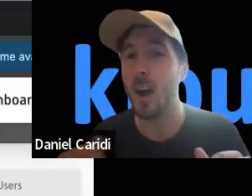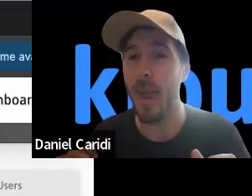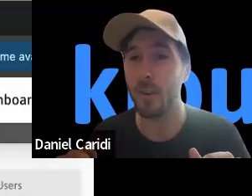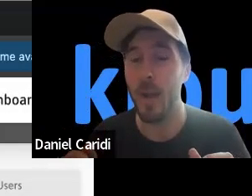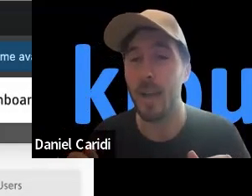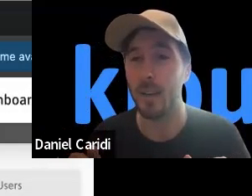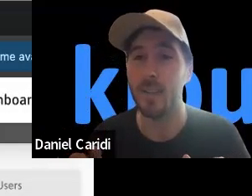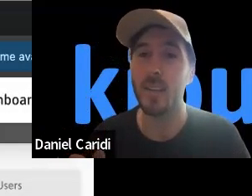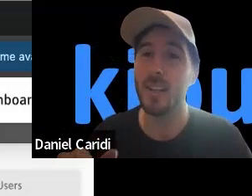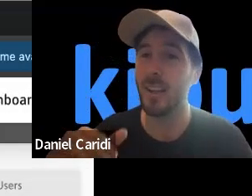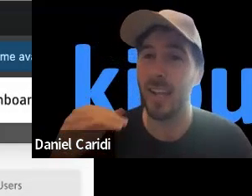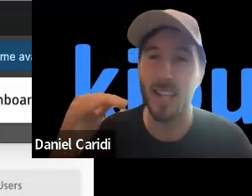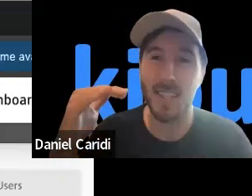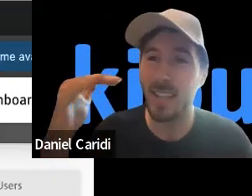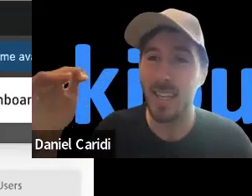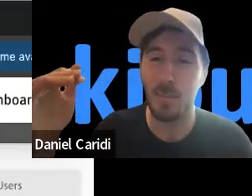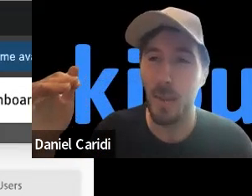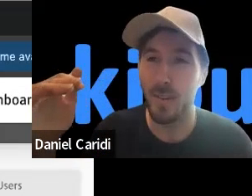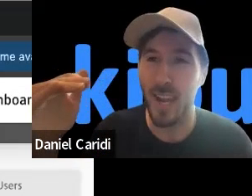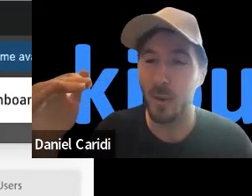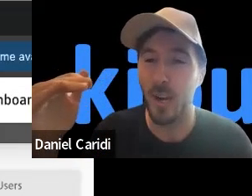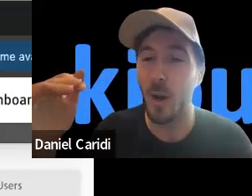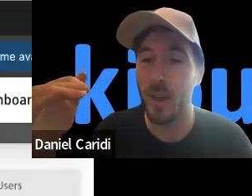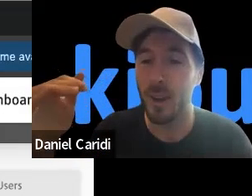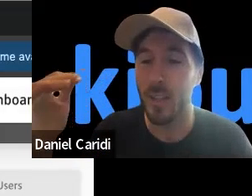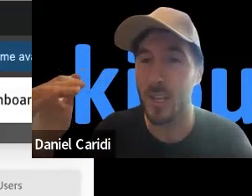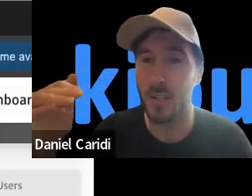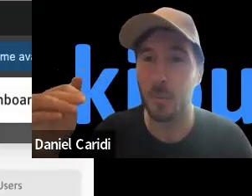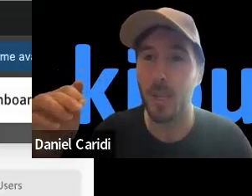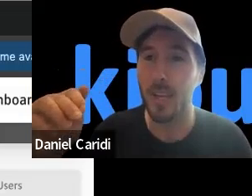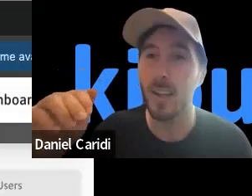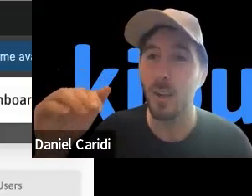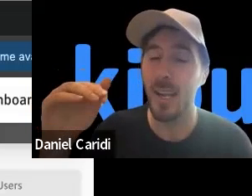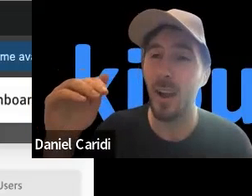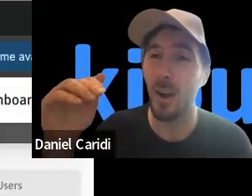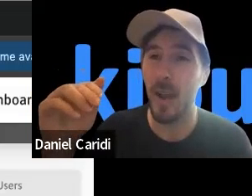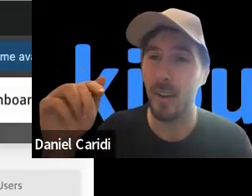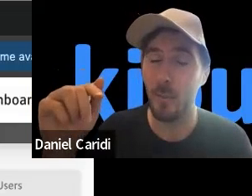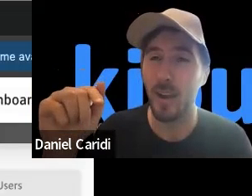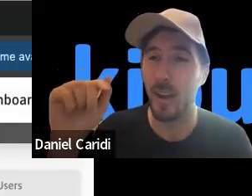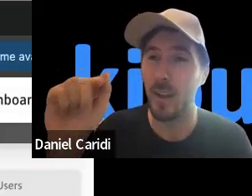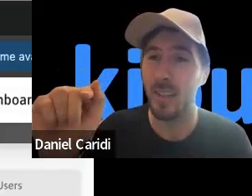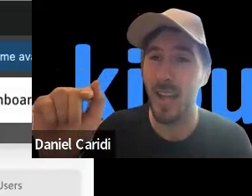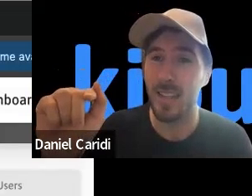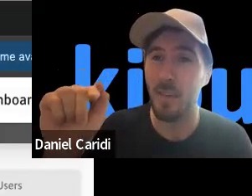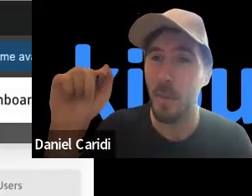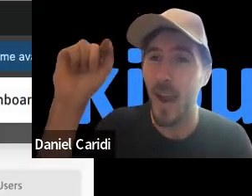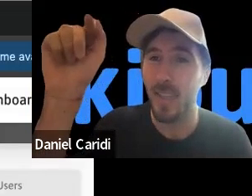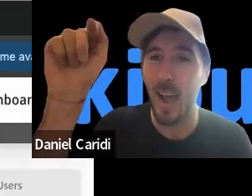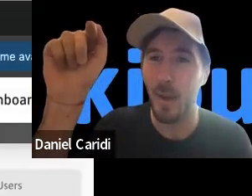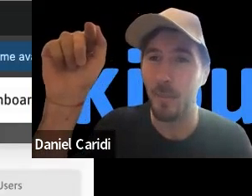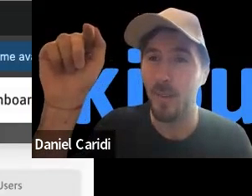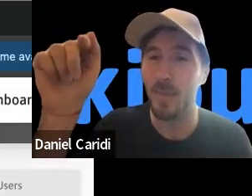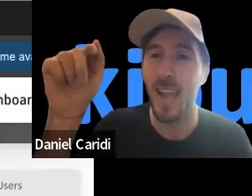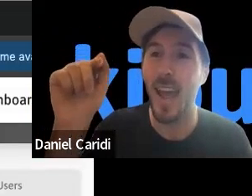set automatic reminders. So like, let's say at 6 p.m. every day, you want to know whether all these notes are complete. You could get an automatic reminder to go to that staff member and